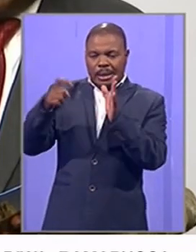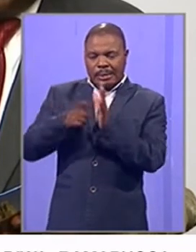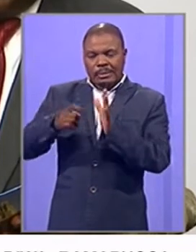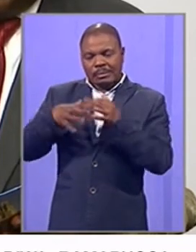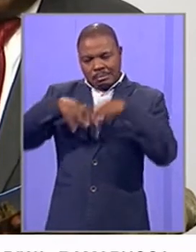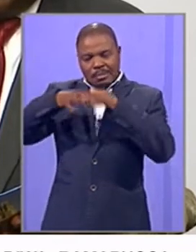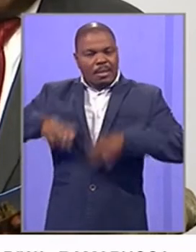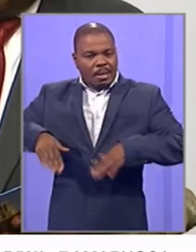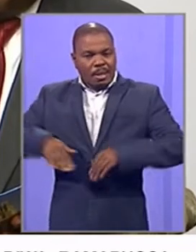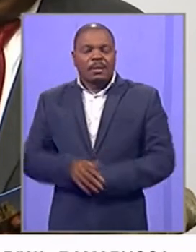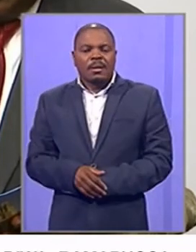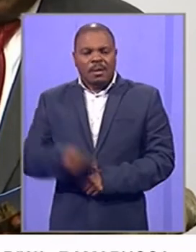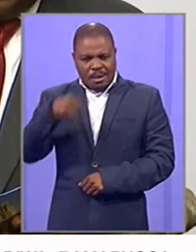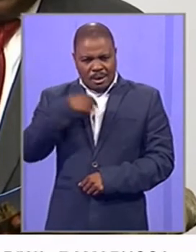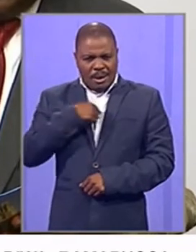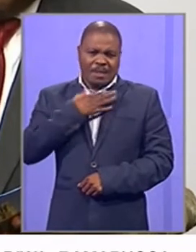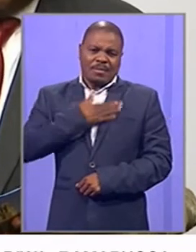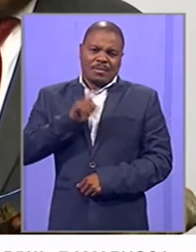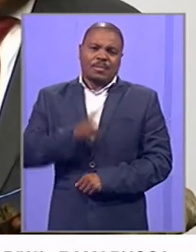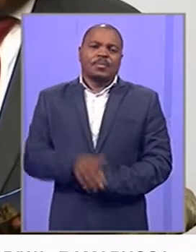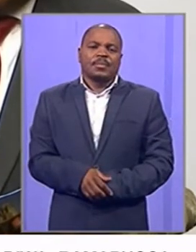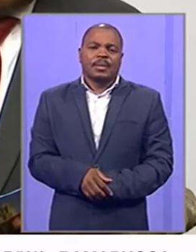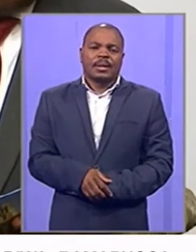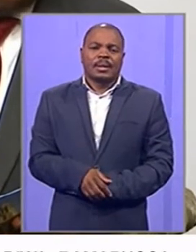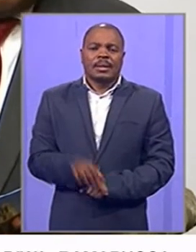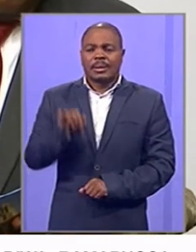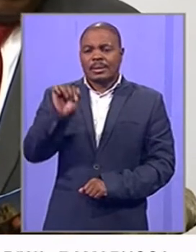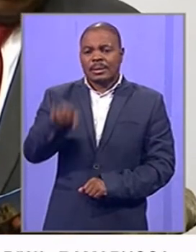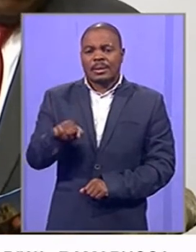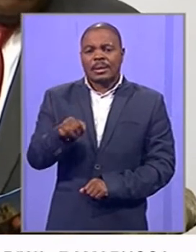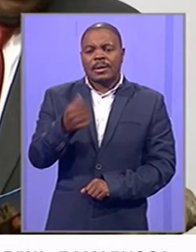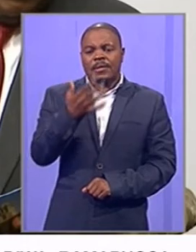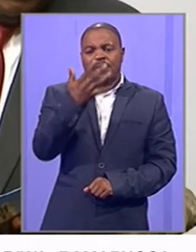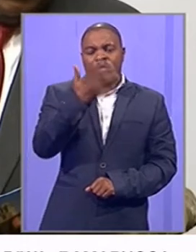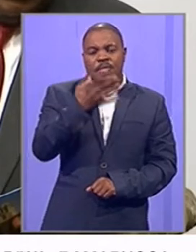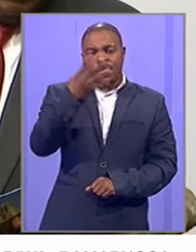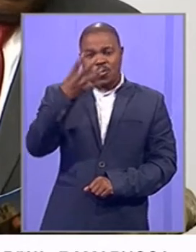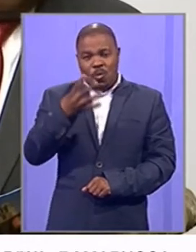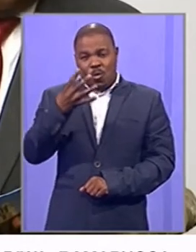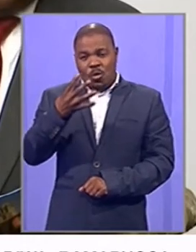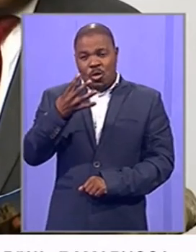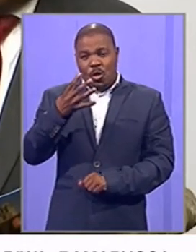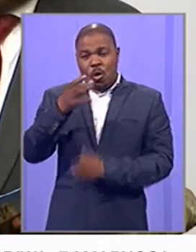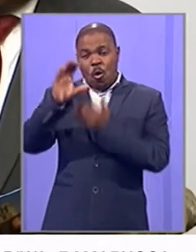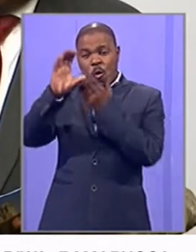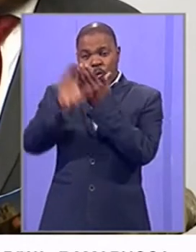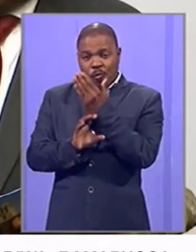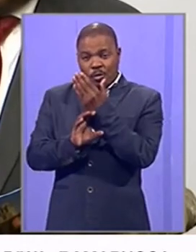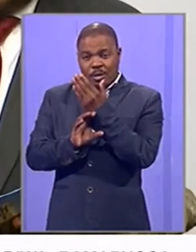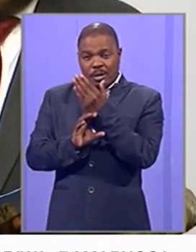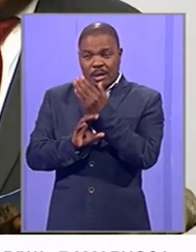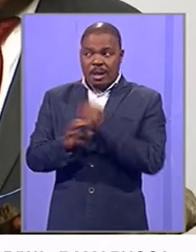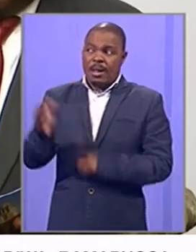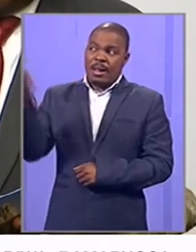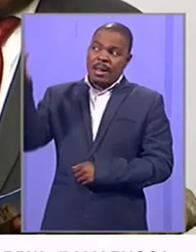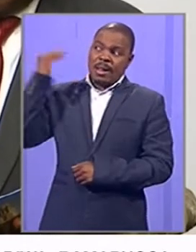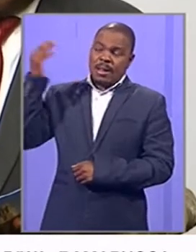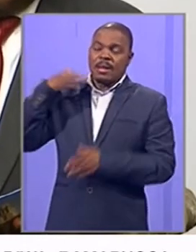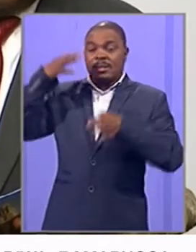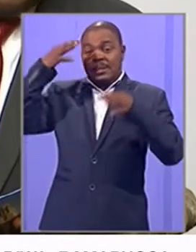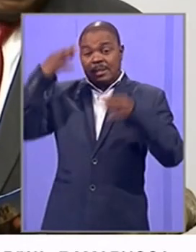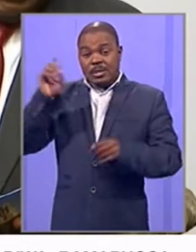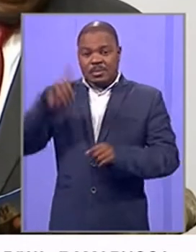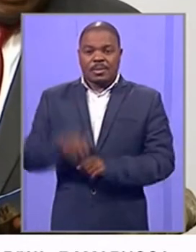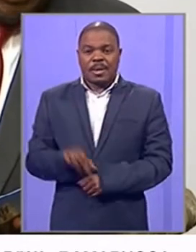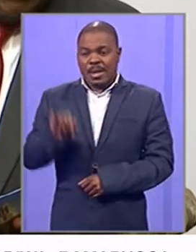set. And I felt that following the 54th conference, where conference said